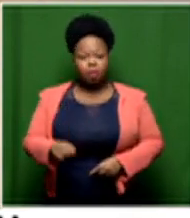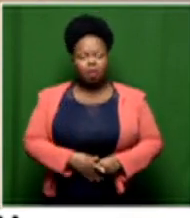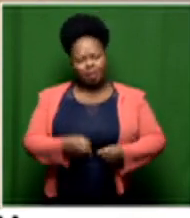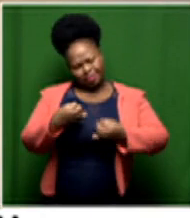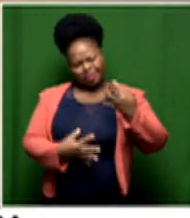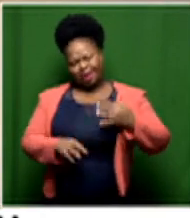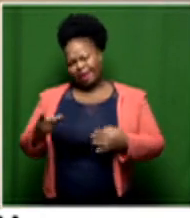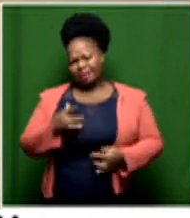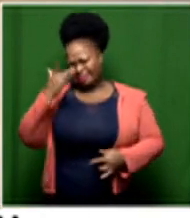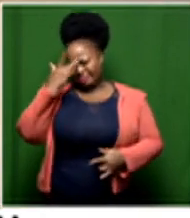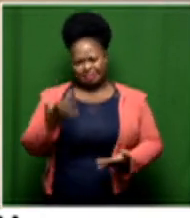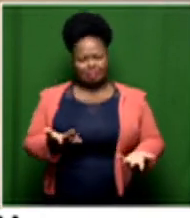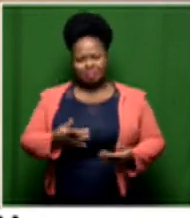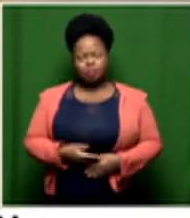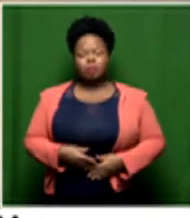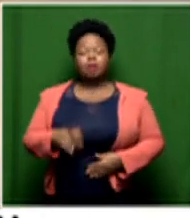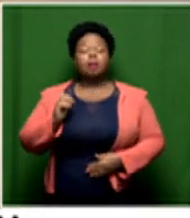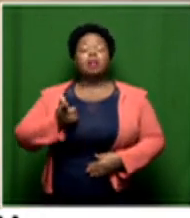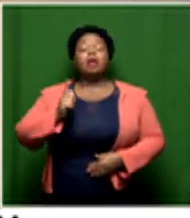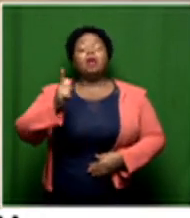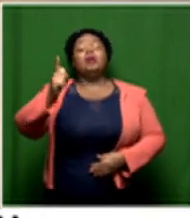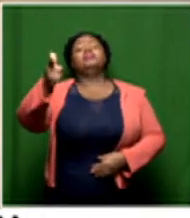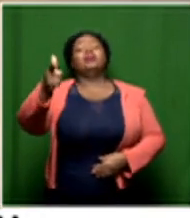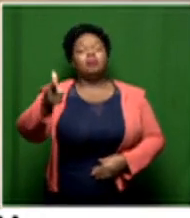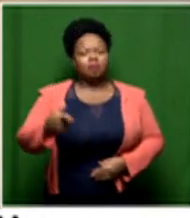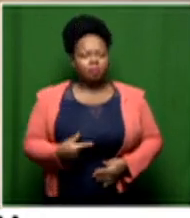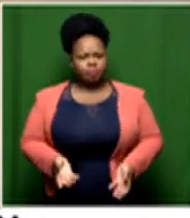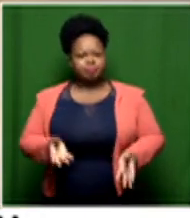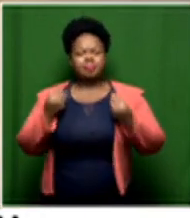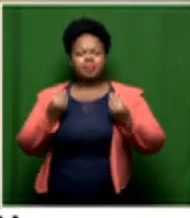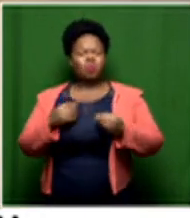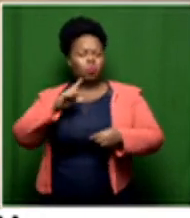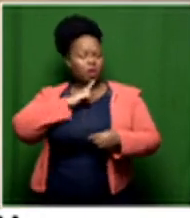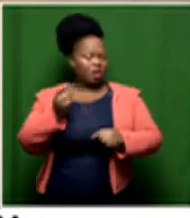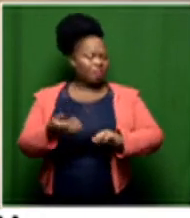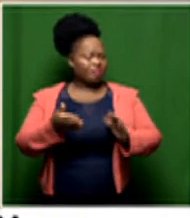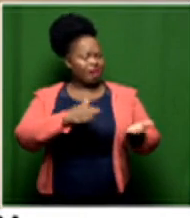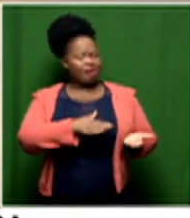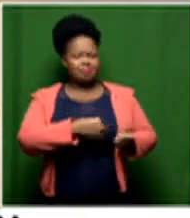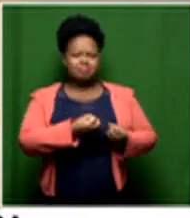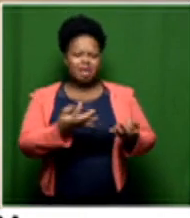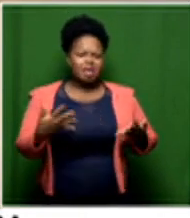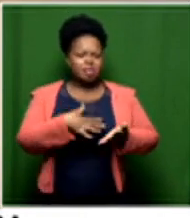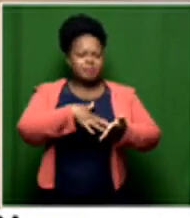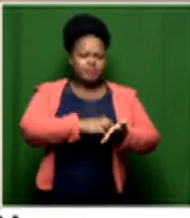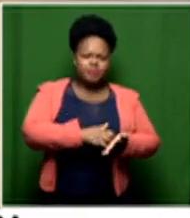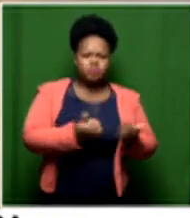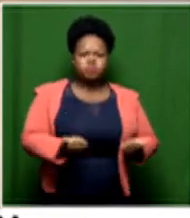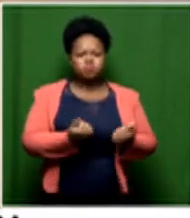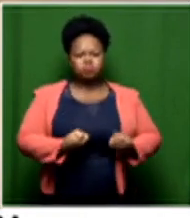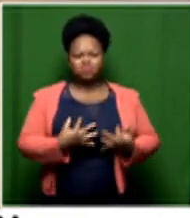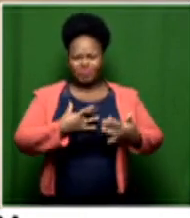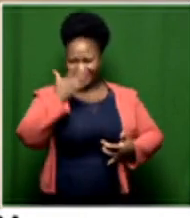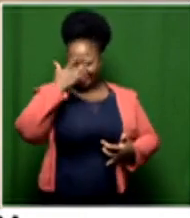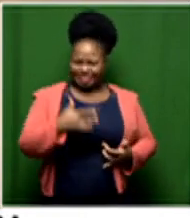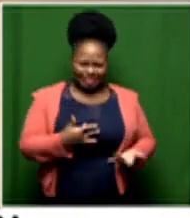other diseases, at the end of a long queue when so many people now are vulnerable, so many people are being infected and